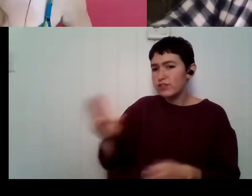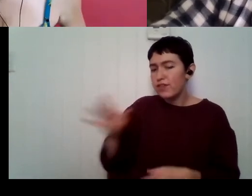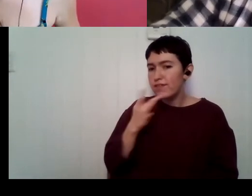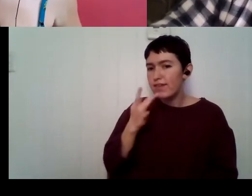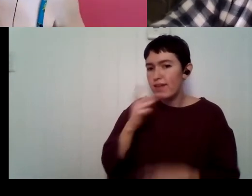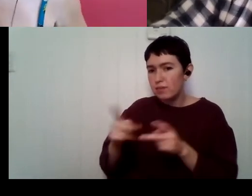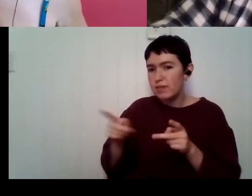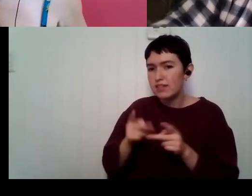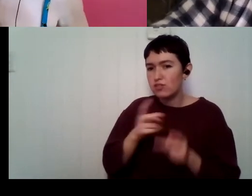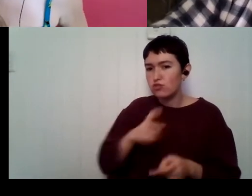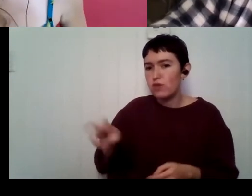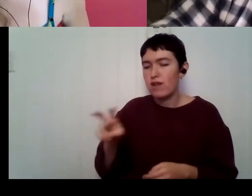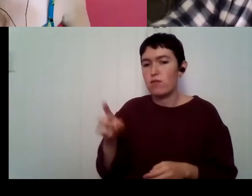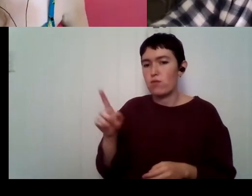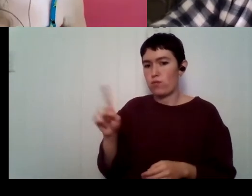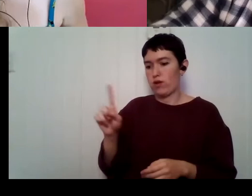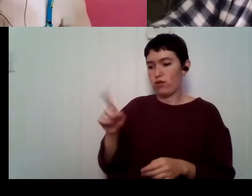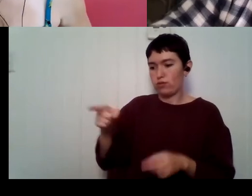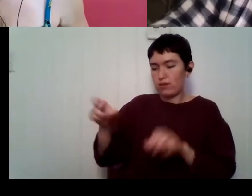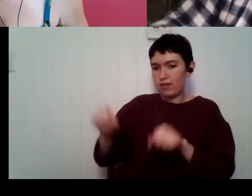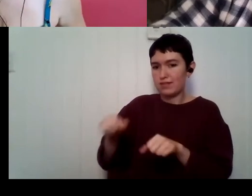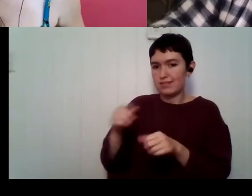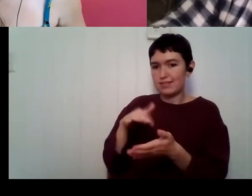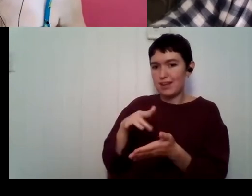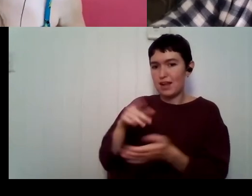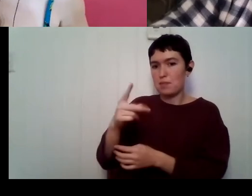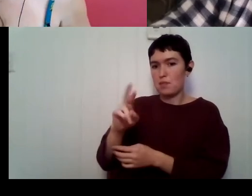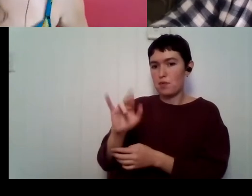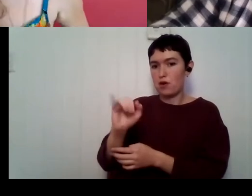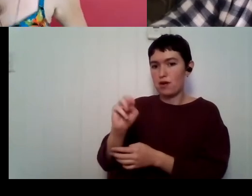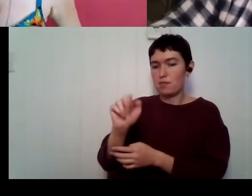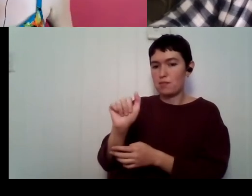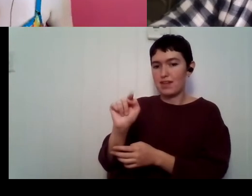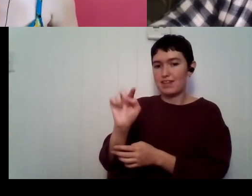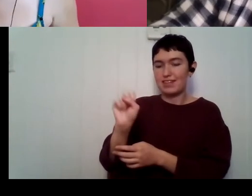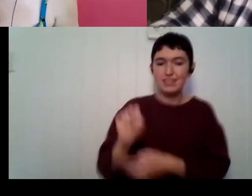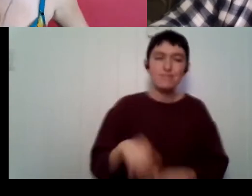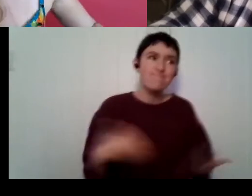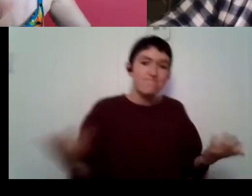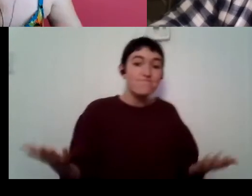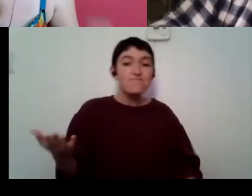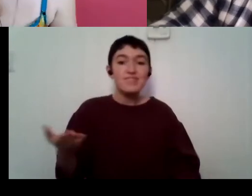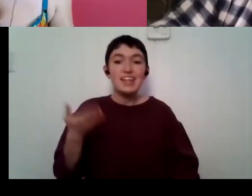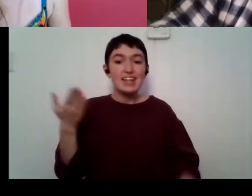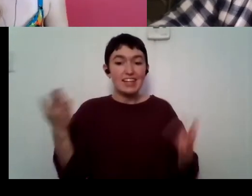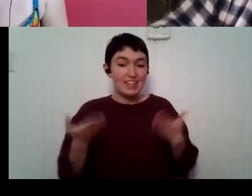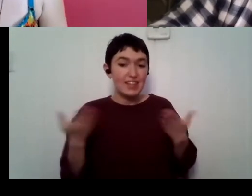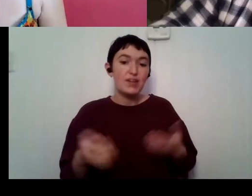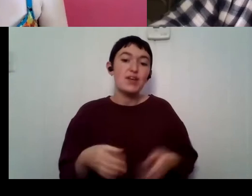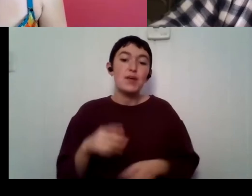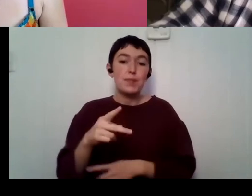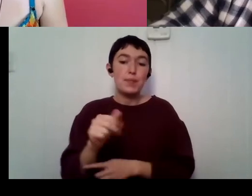you can study primates? Oh, well, I mean, here, Tennessee, Panama, or this is Los Santos,